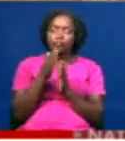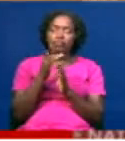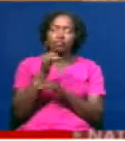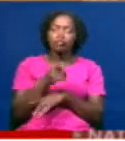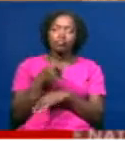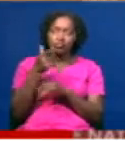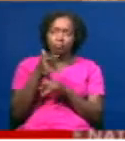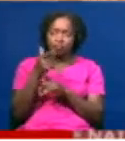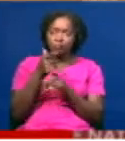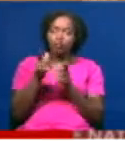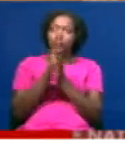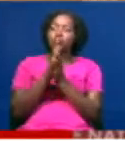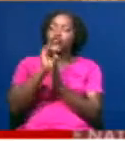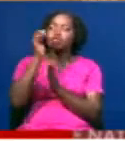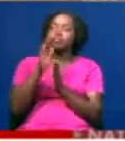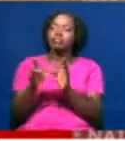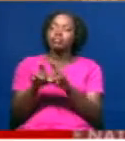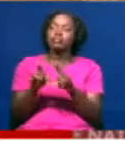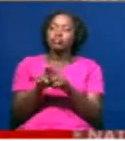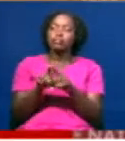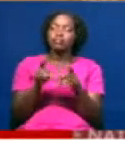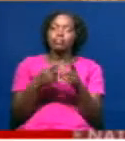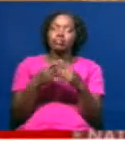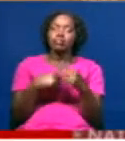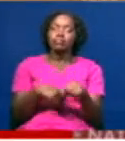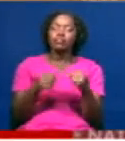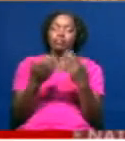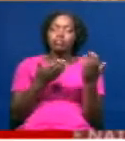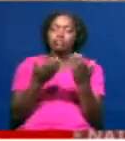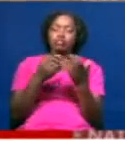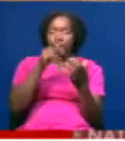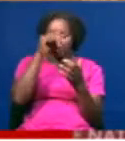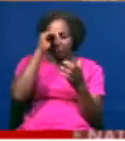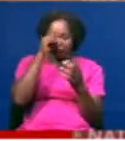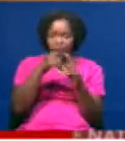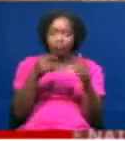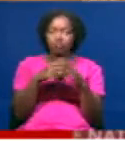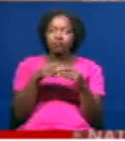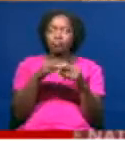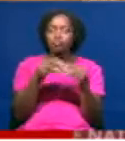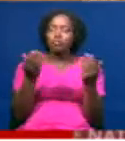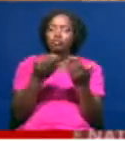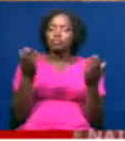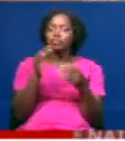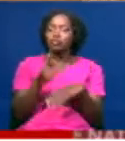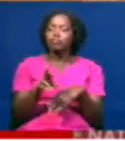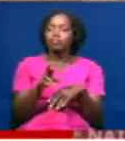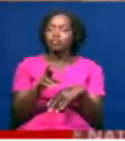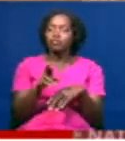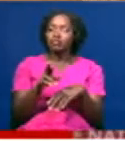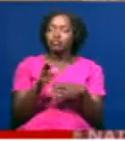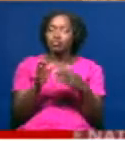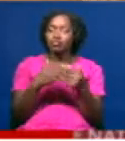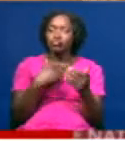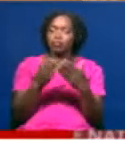also will then be able to transact business with government from the comfort of wherever they are, without necessarily having to